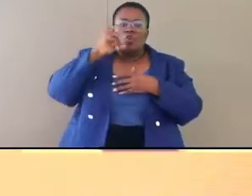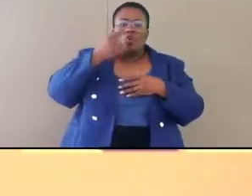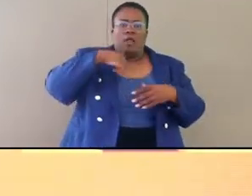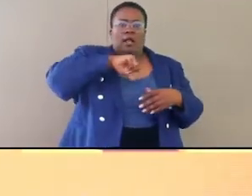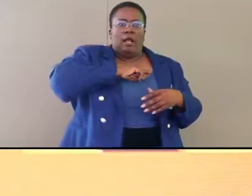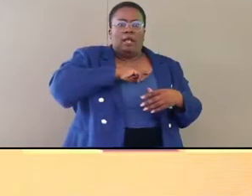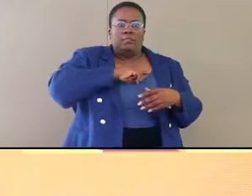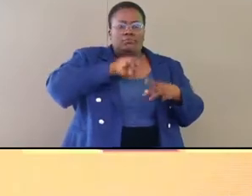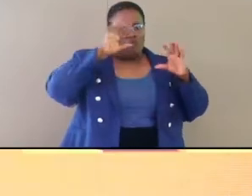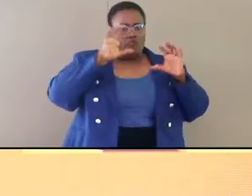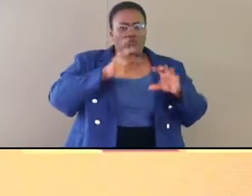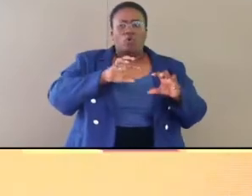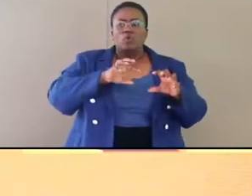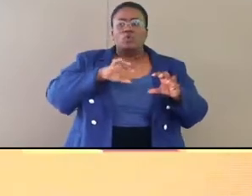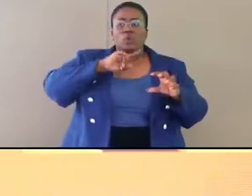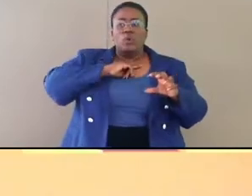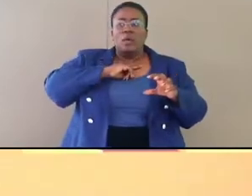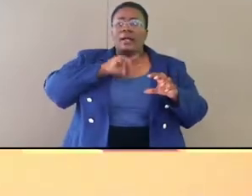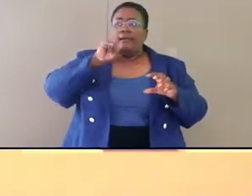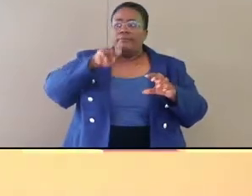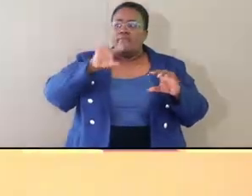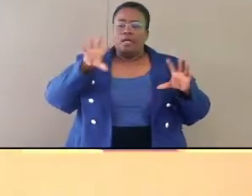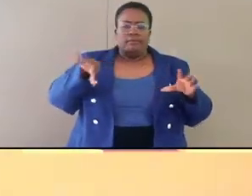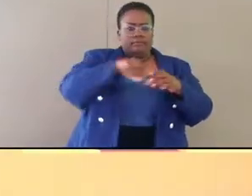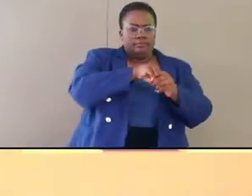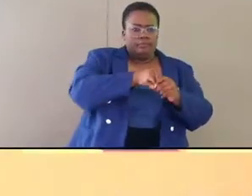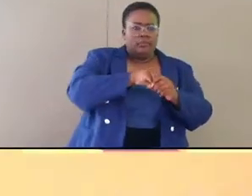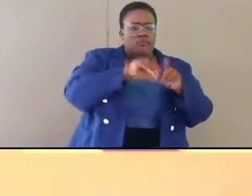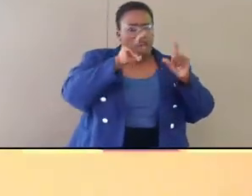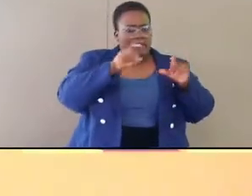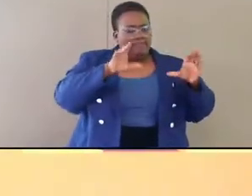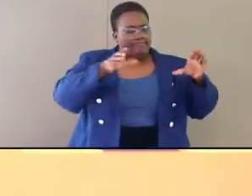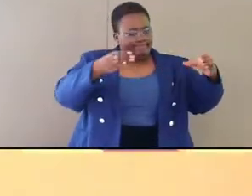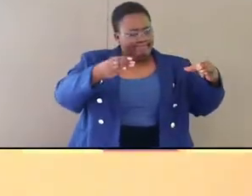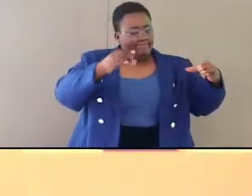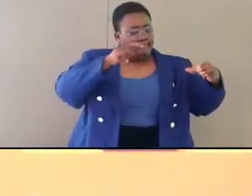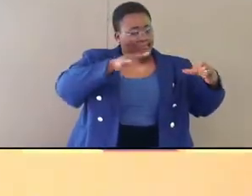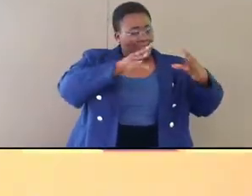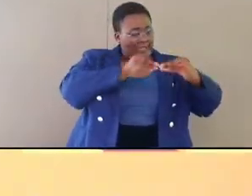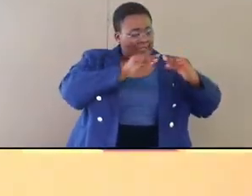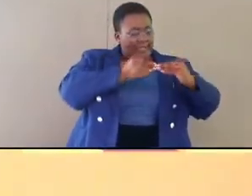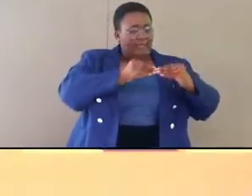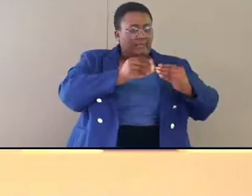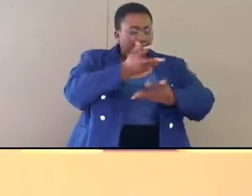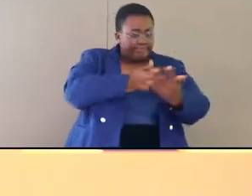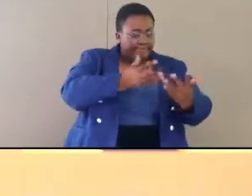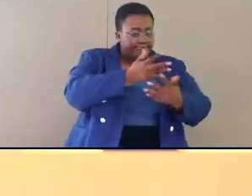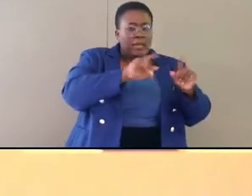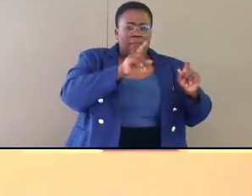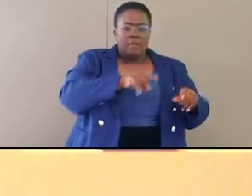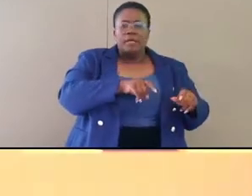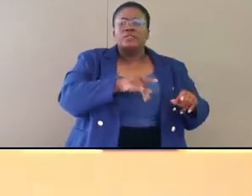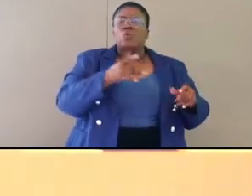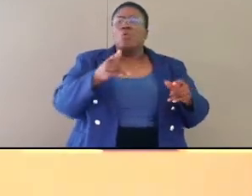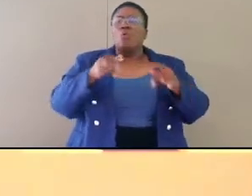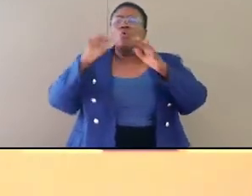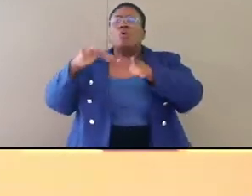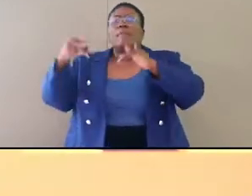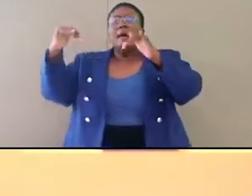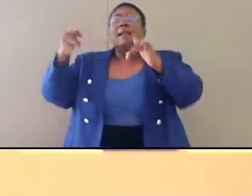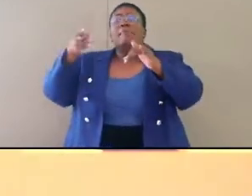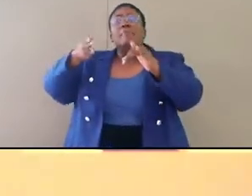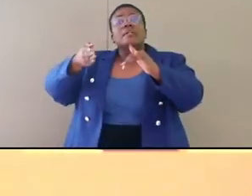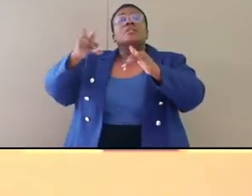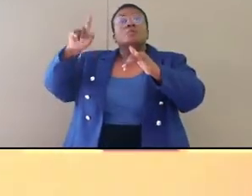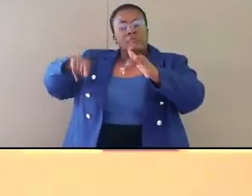by either belonging to certain clusters where you have to go to the cluster meeting or you belong to cabinet you